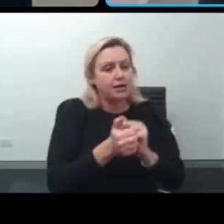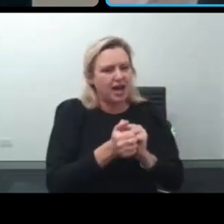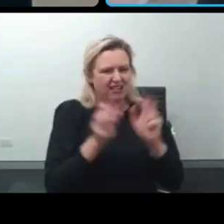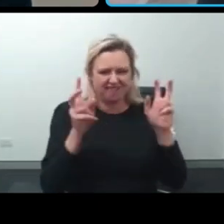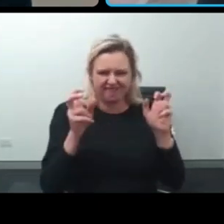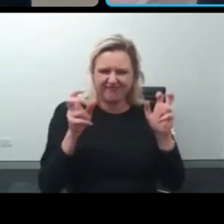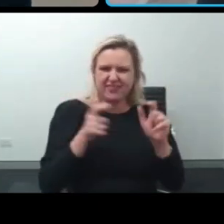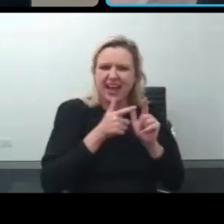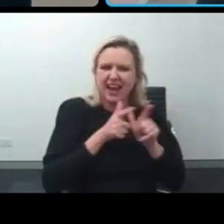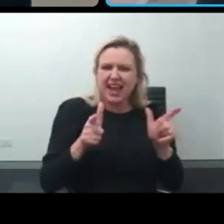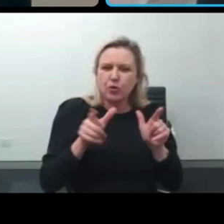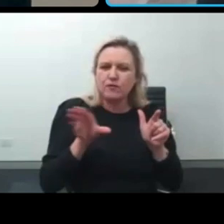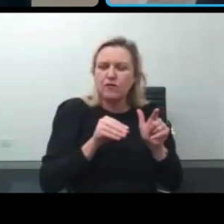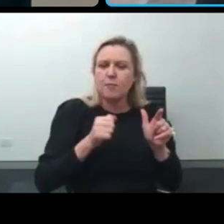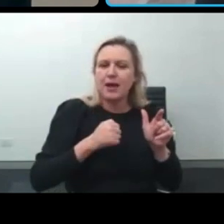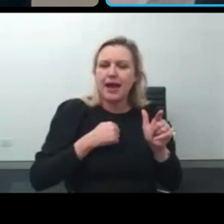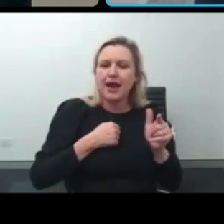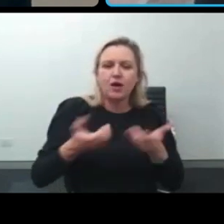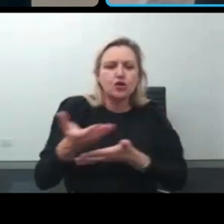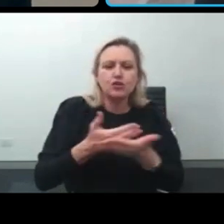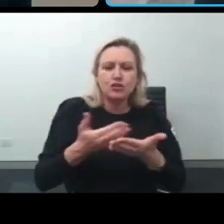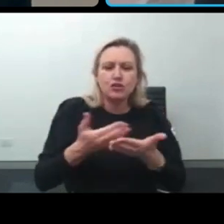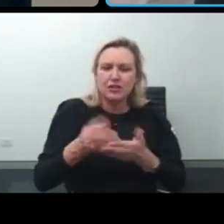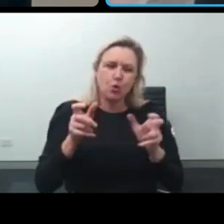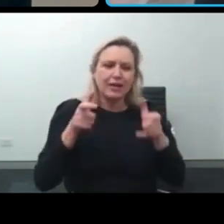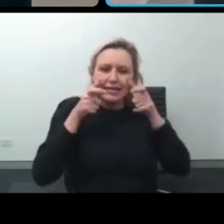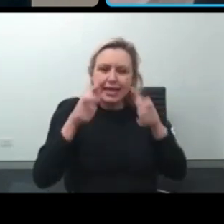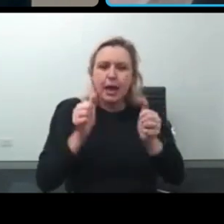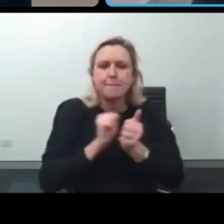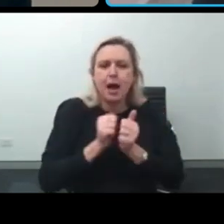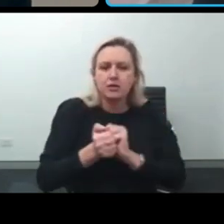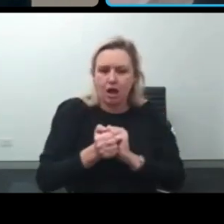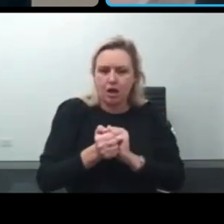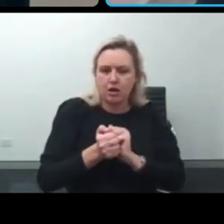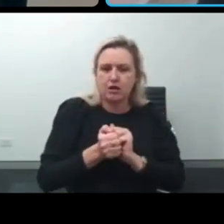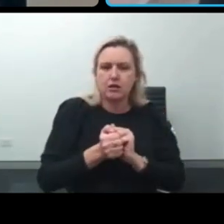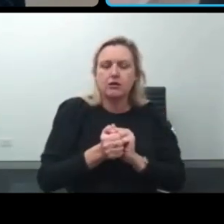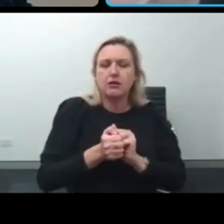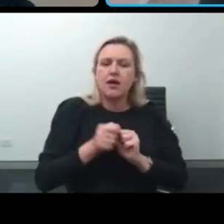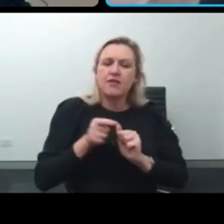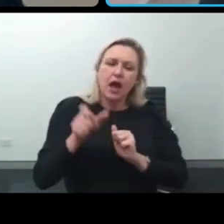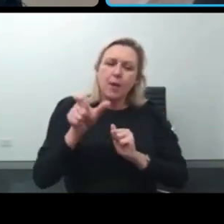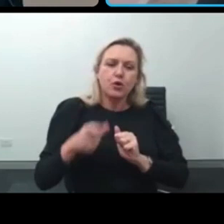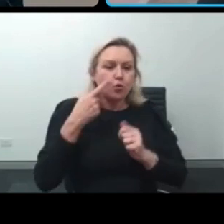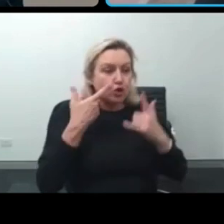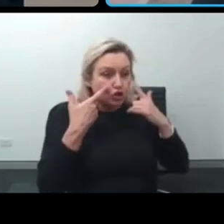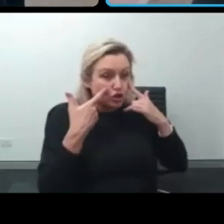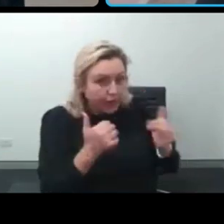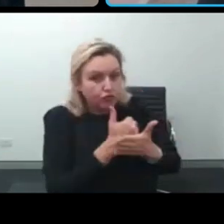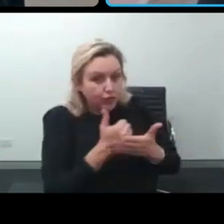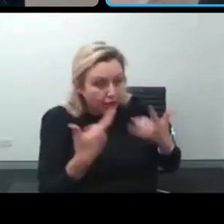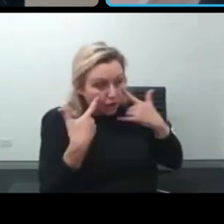out of our sort of consultations. A care partner who is someone who would check in with them